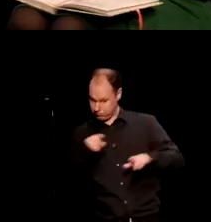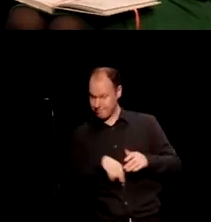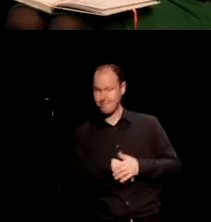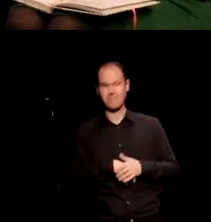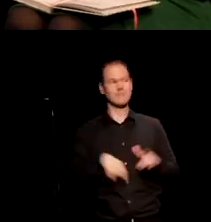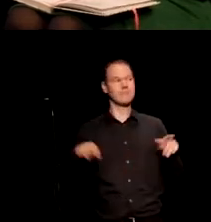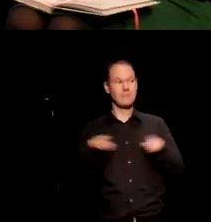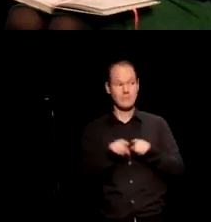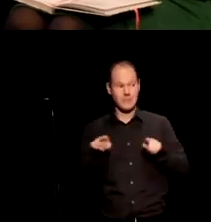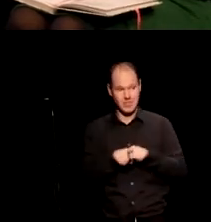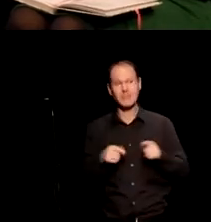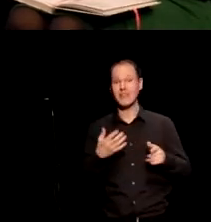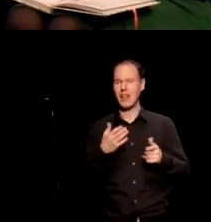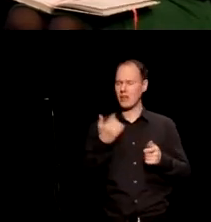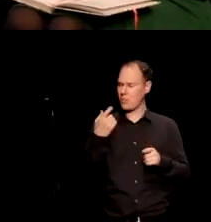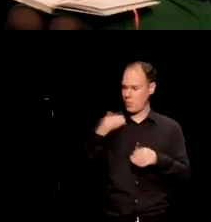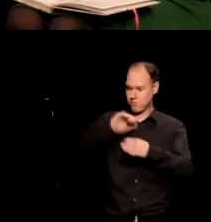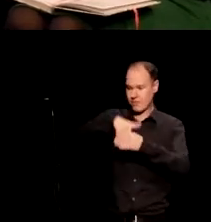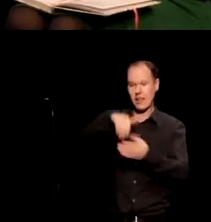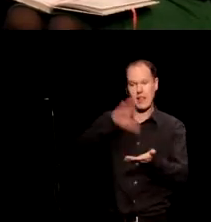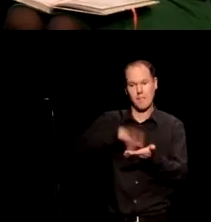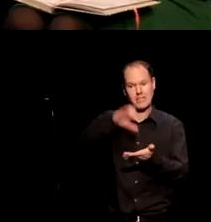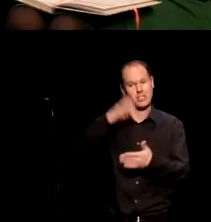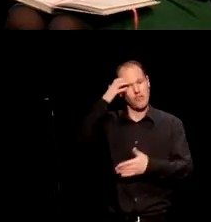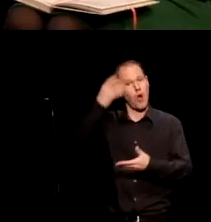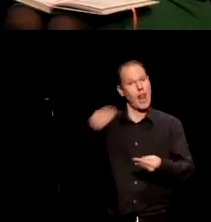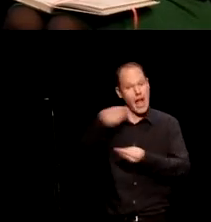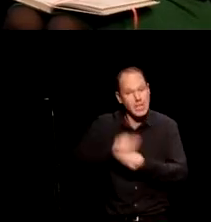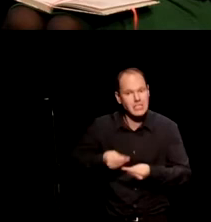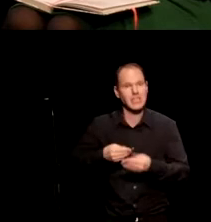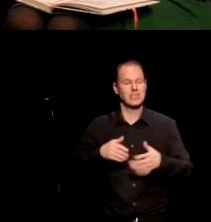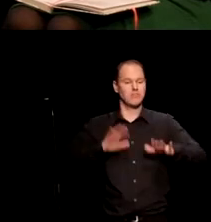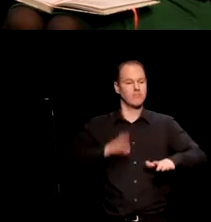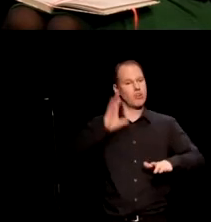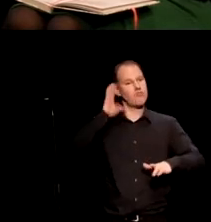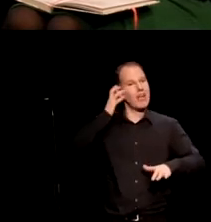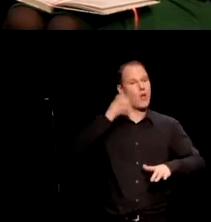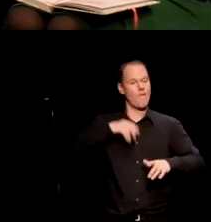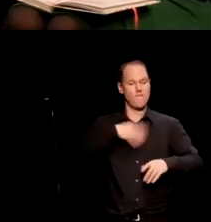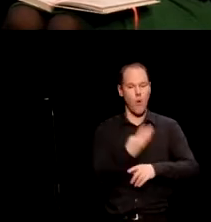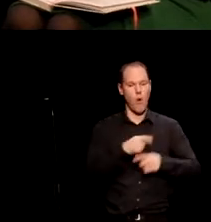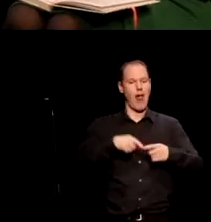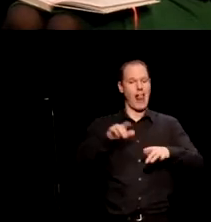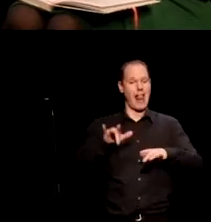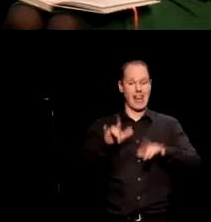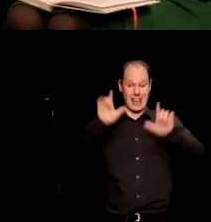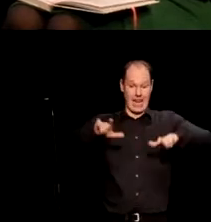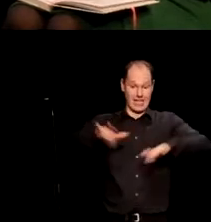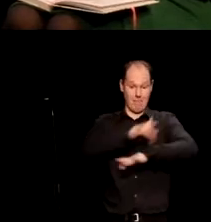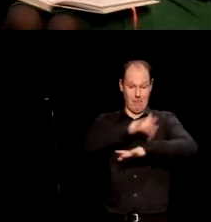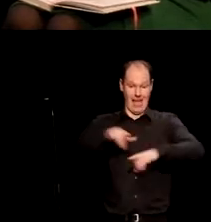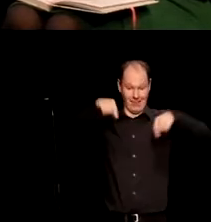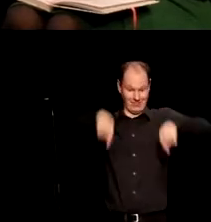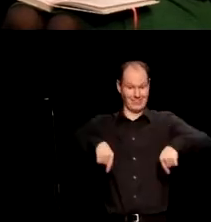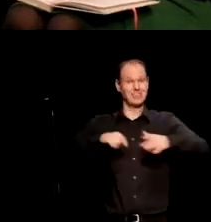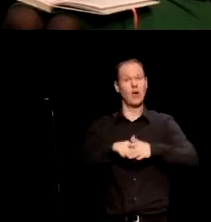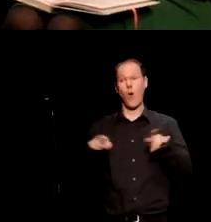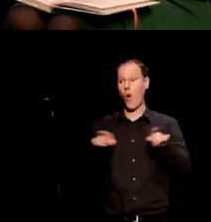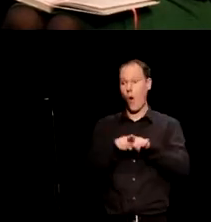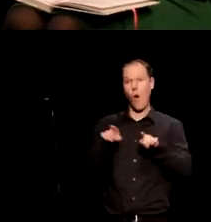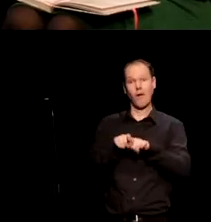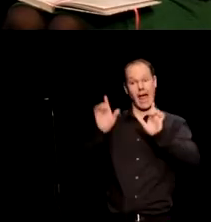organisations including the Manchester Royal Exchange, Lambda, BBC Radio 4, the Leeds Playhouse. He's also a faculty member at the Leeds